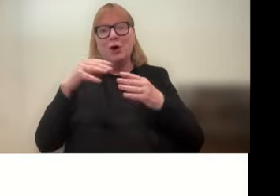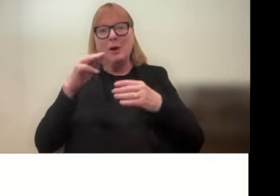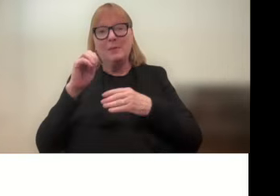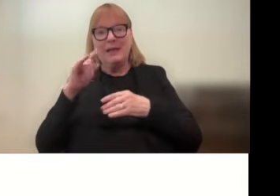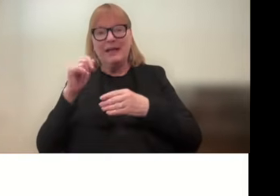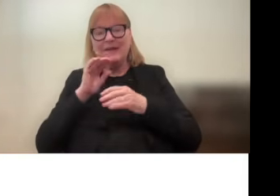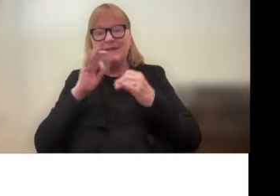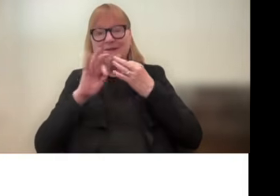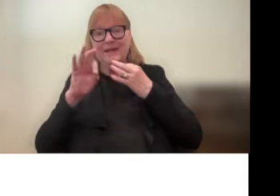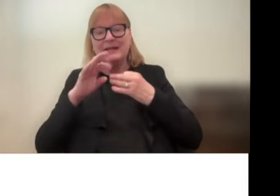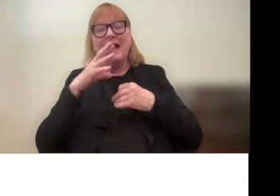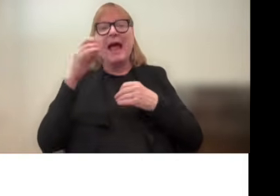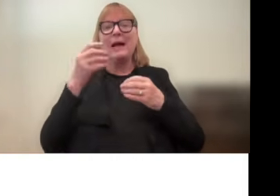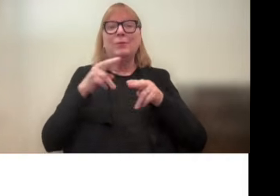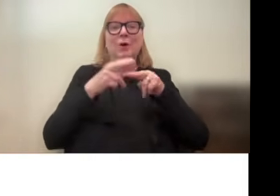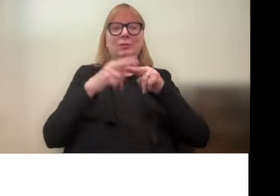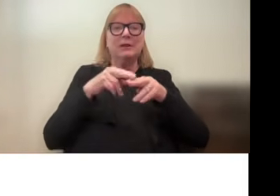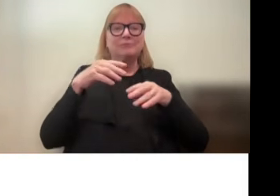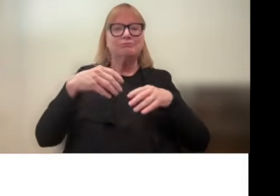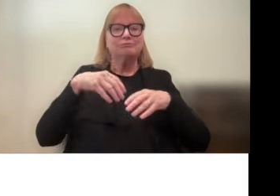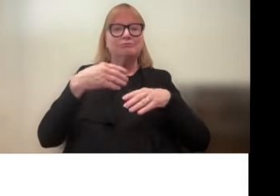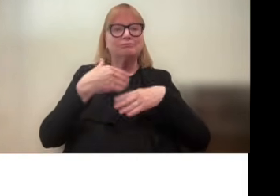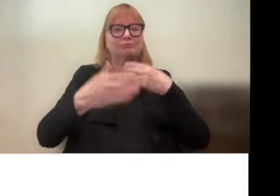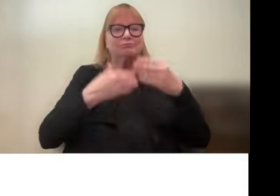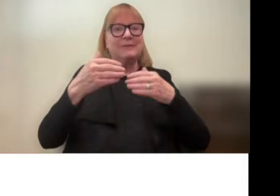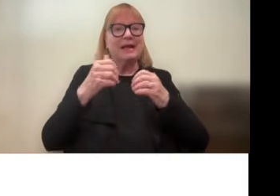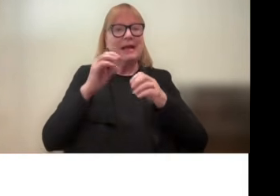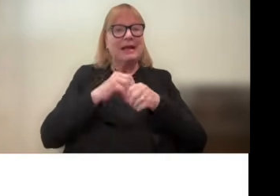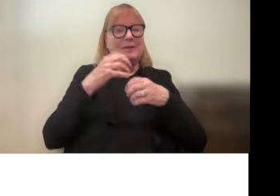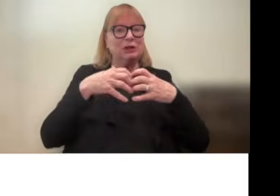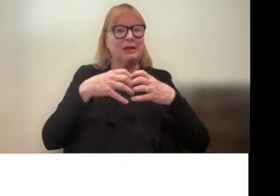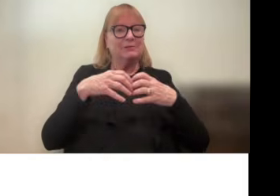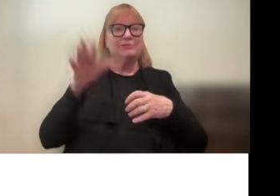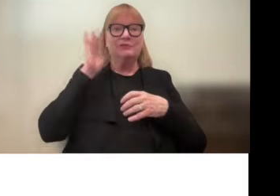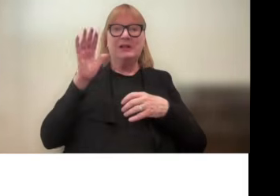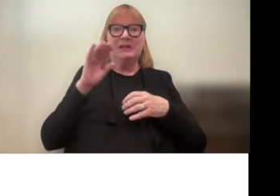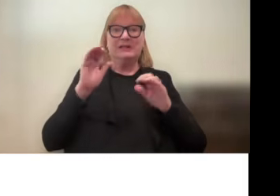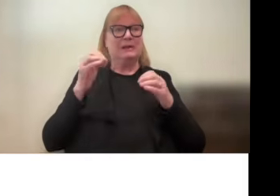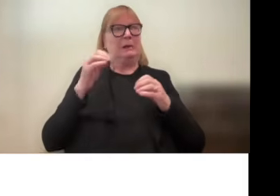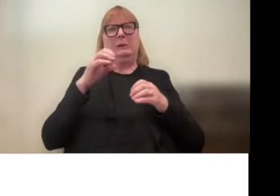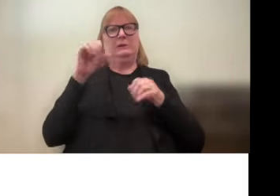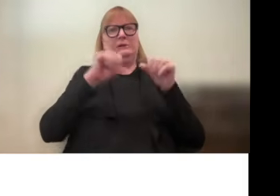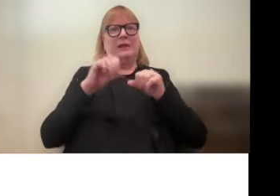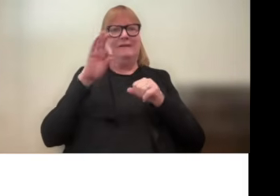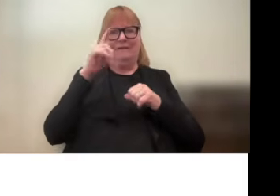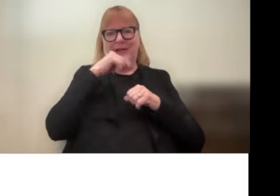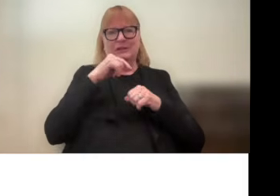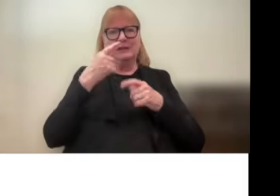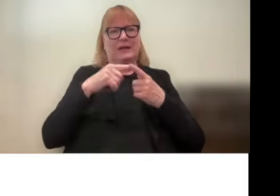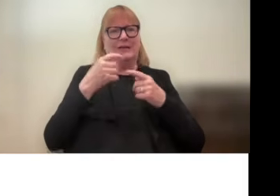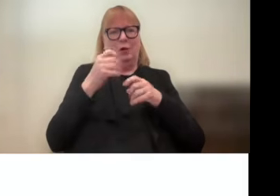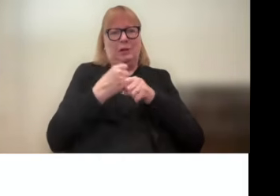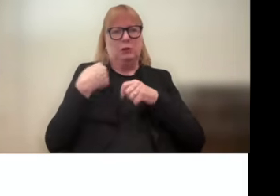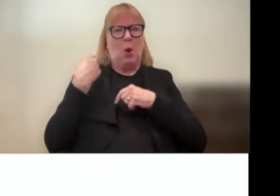now increasingly generated by machines in ways that would have seemed like science fiction until just a